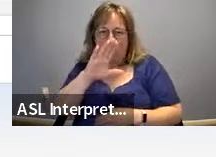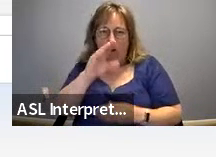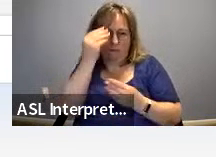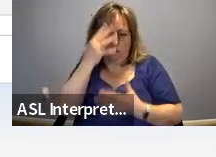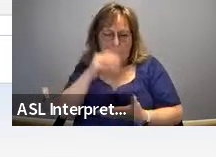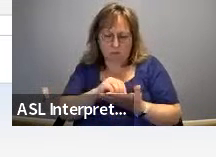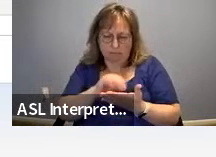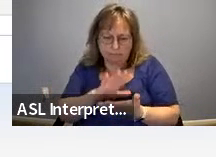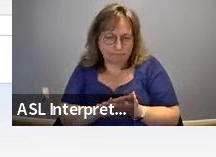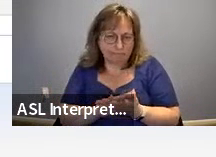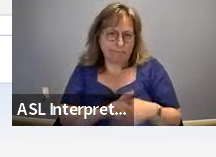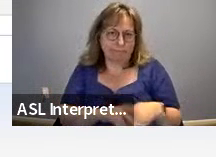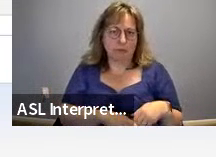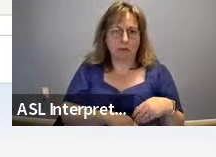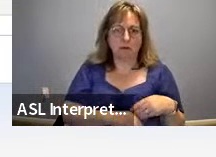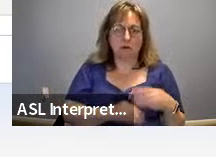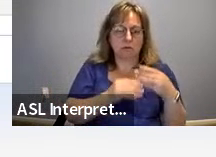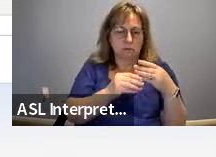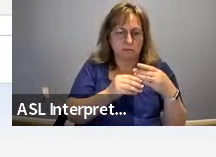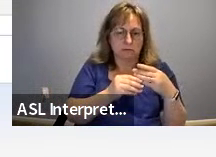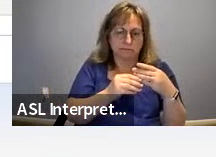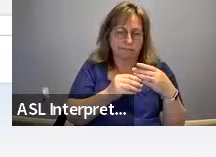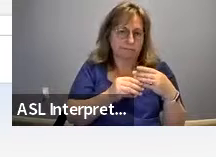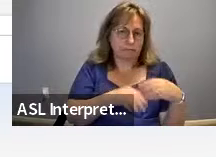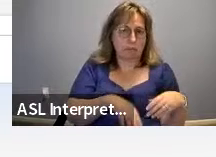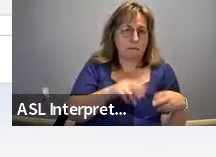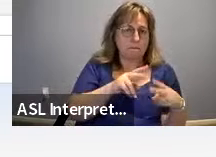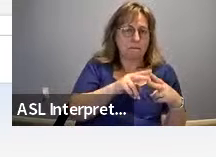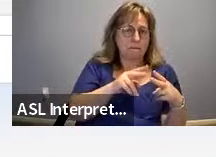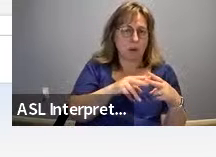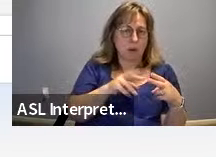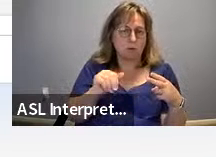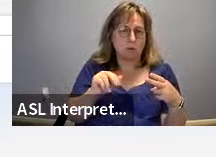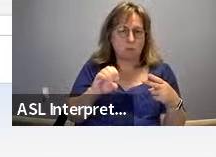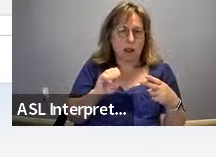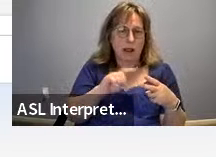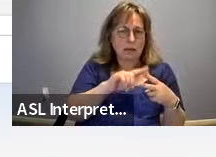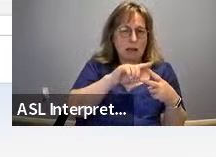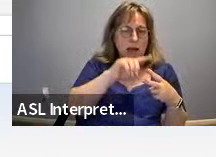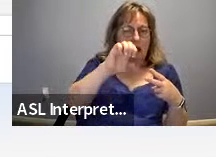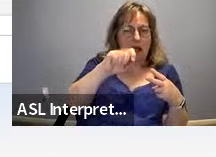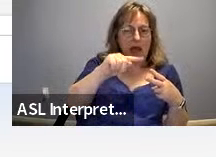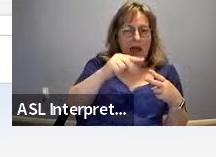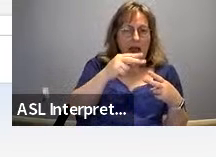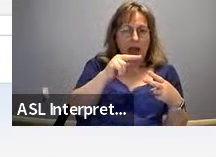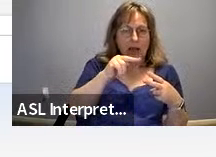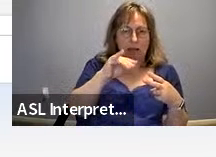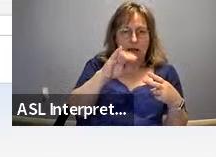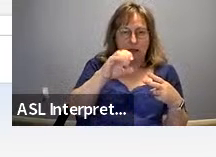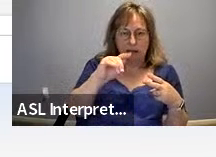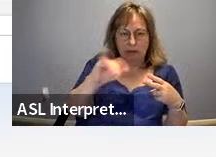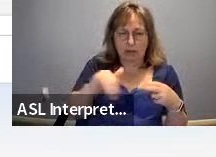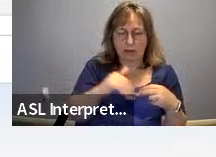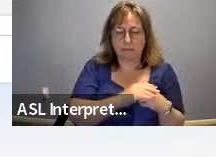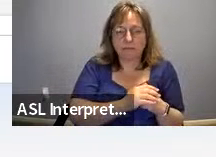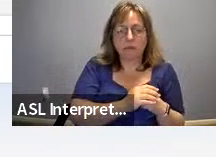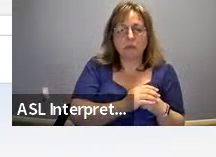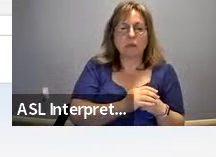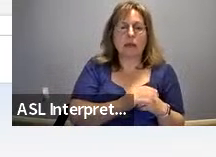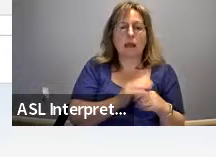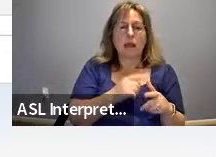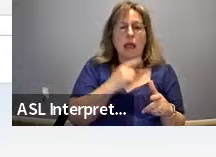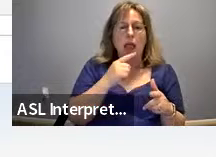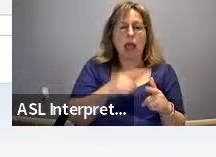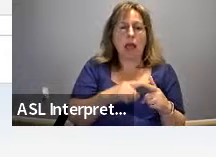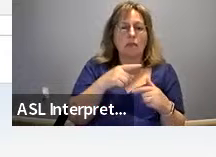to check those or select those categories and then click either the option to complete the step or complete that step and